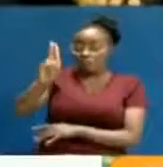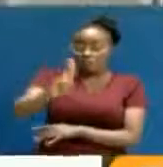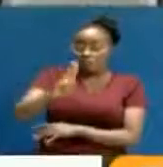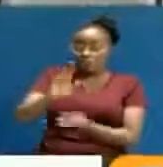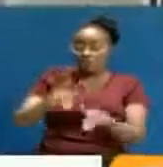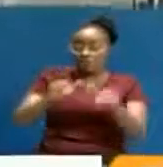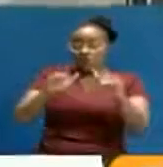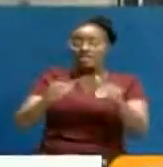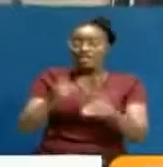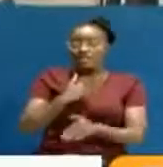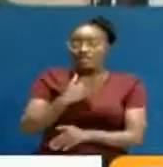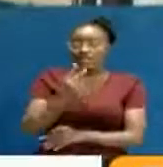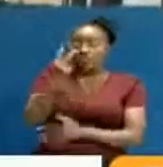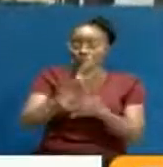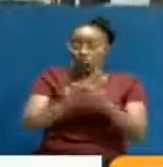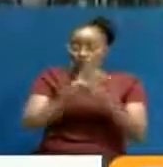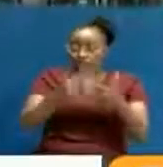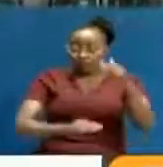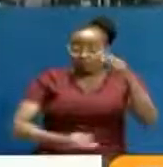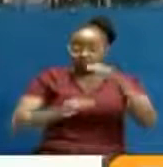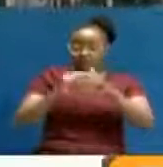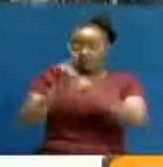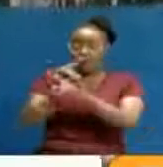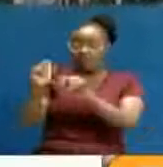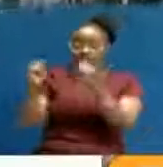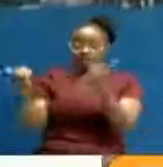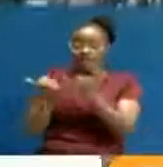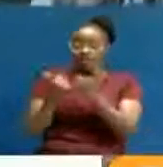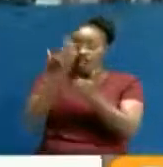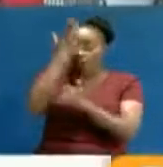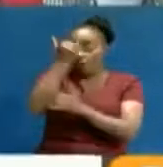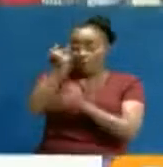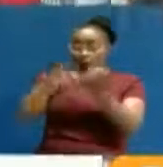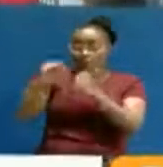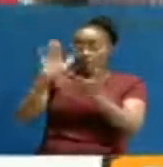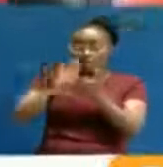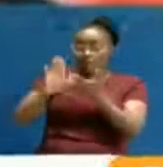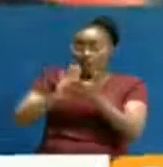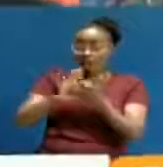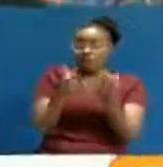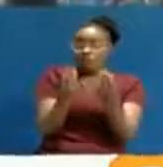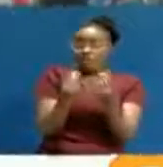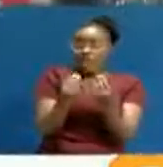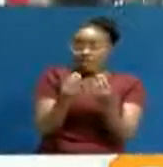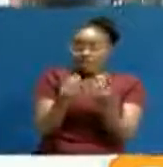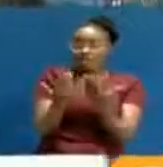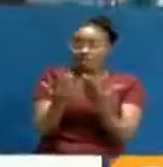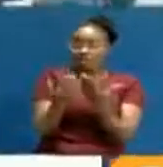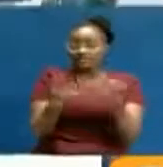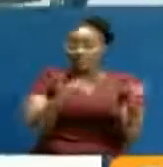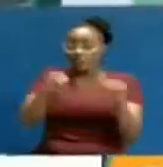followed suit, issuing a two-week ultimatum to relevant agencies to speed up measures to ensure a smooth flow of trucks at the